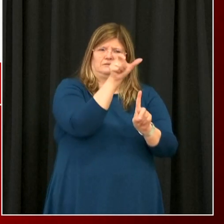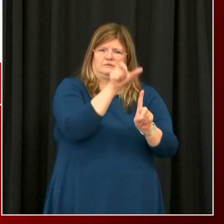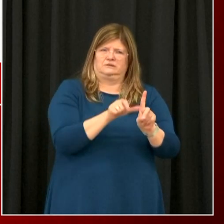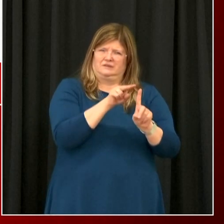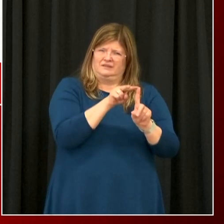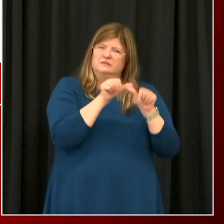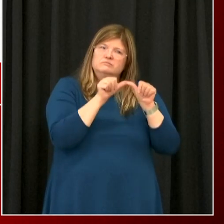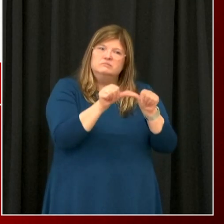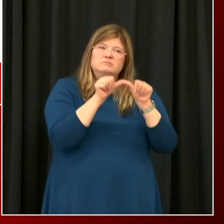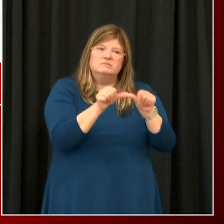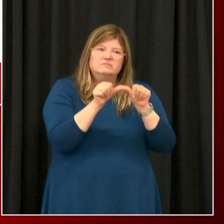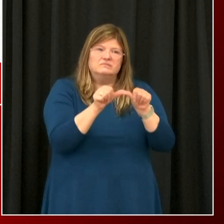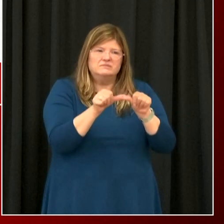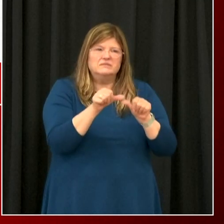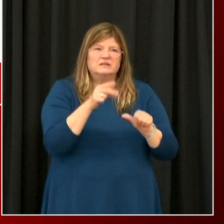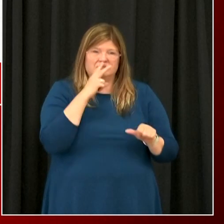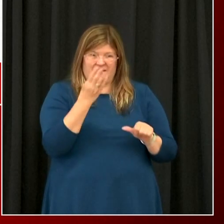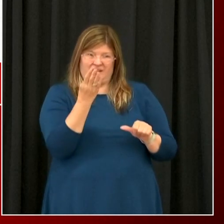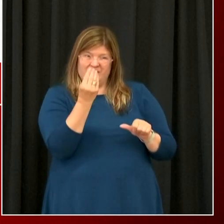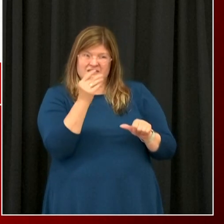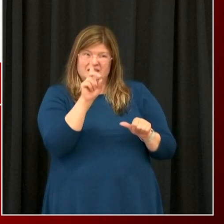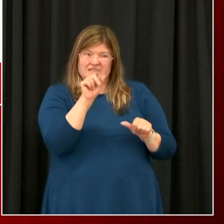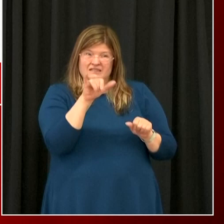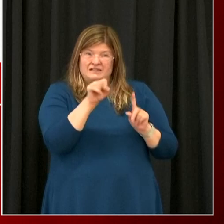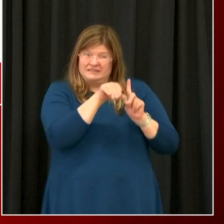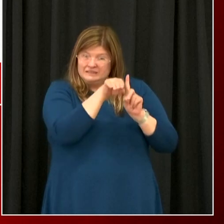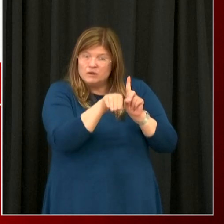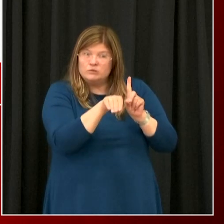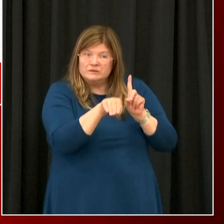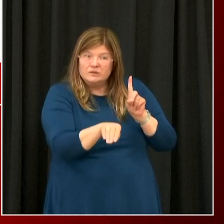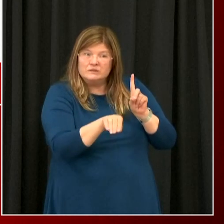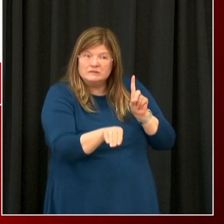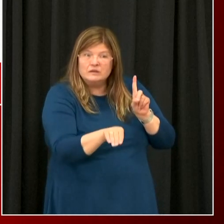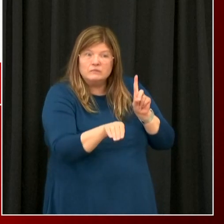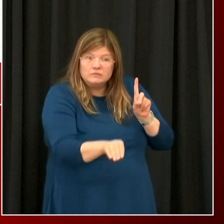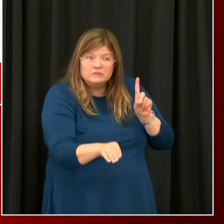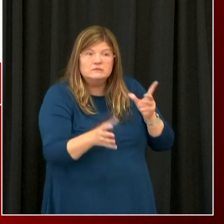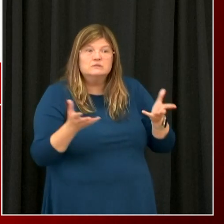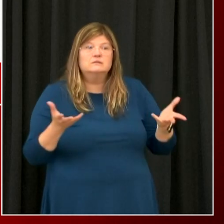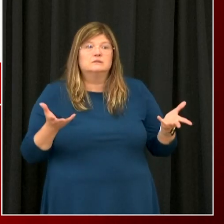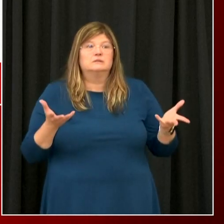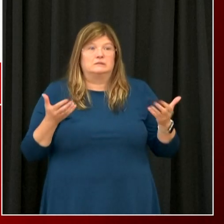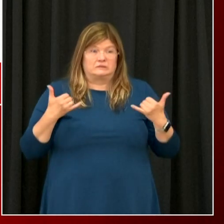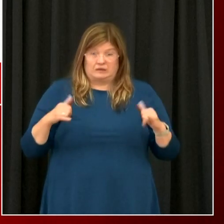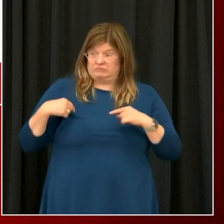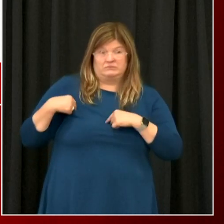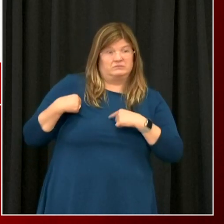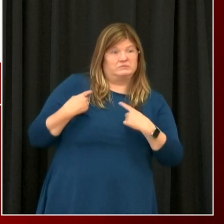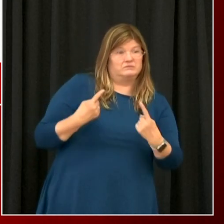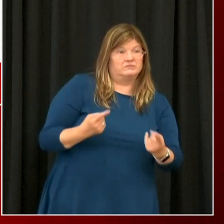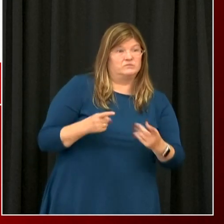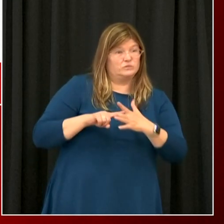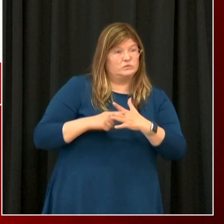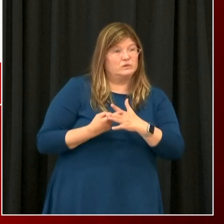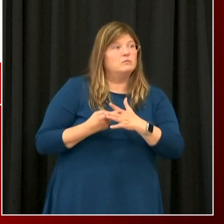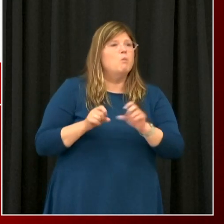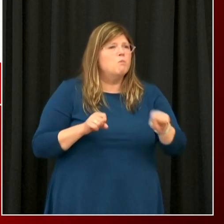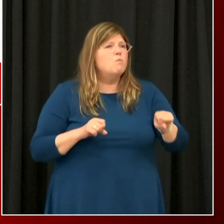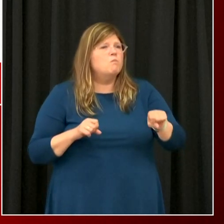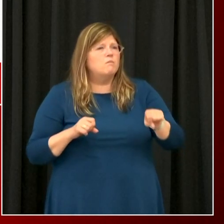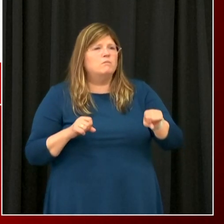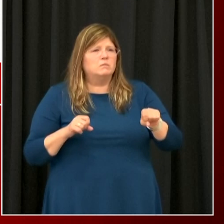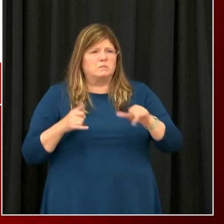14 days of decline. Do we still have days of decline since we moved into the phased reopening? Yes. That tracks as